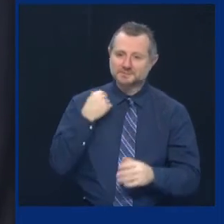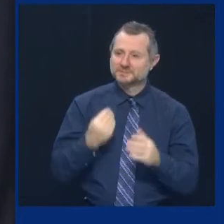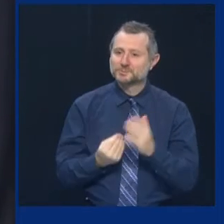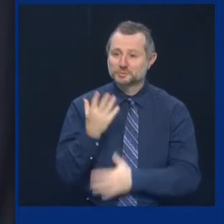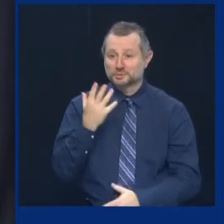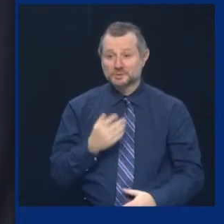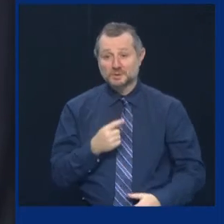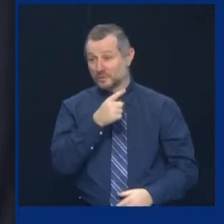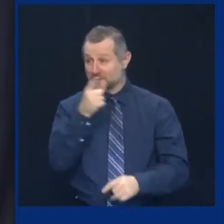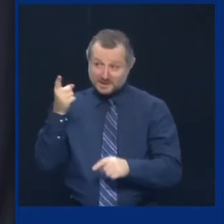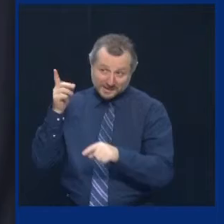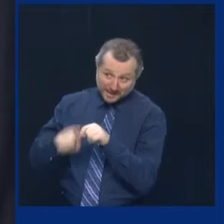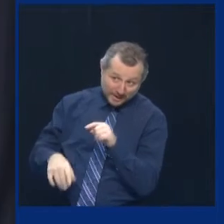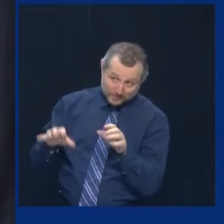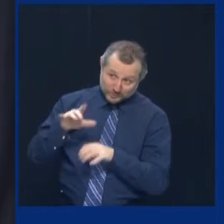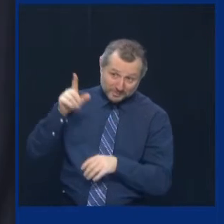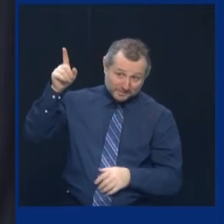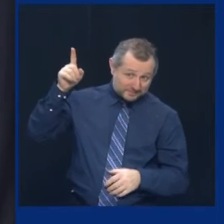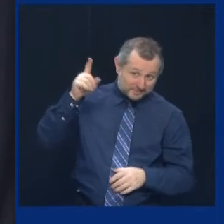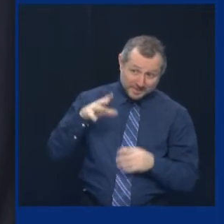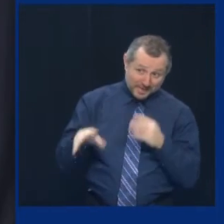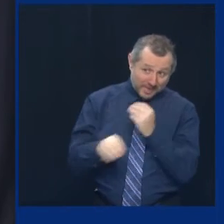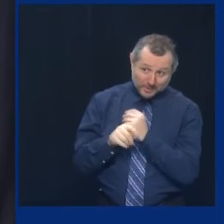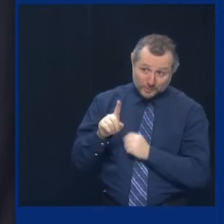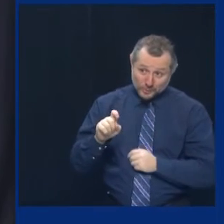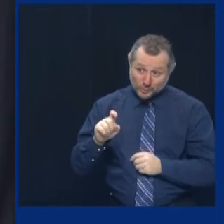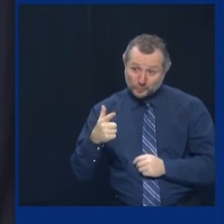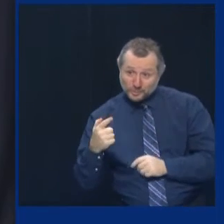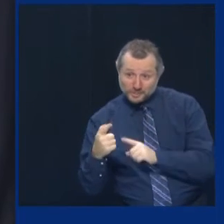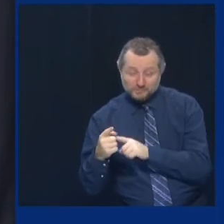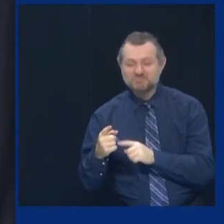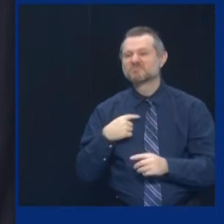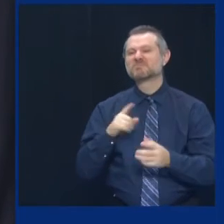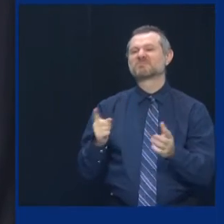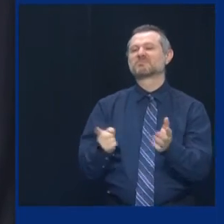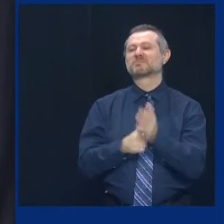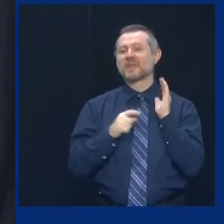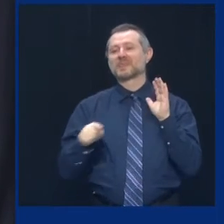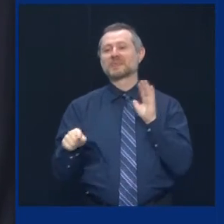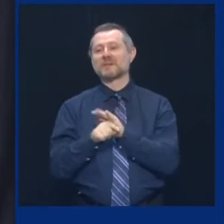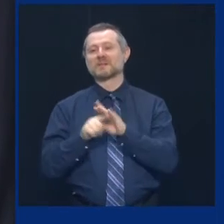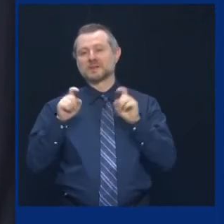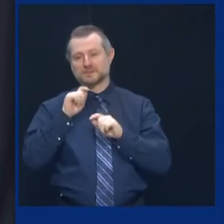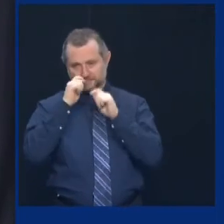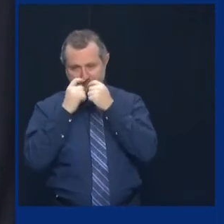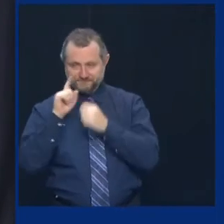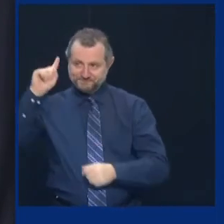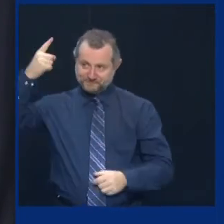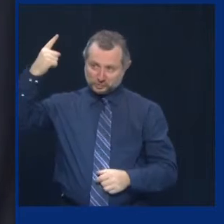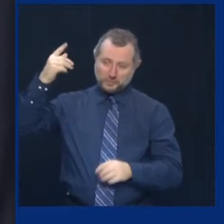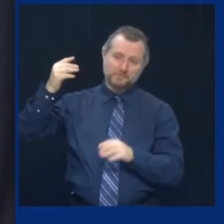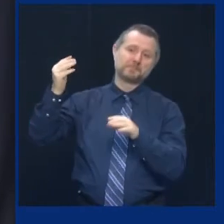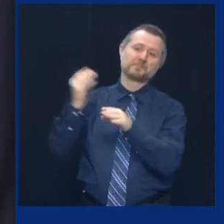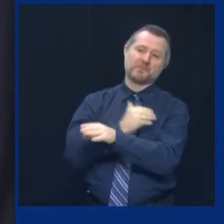that, then negative test required before they get on the